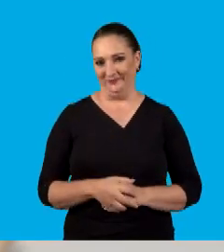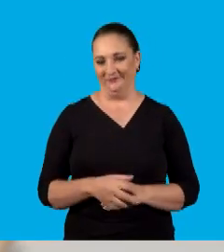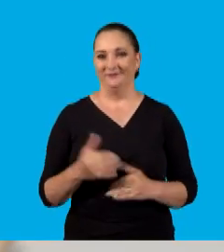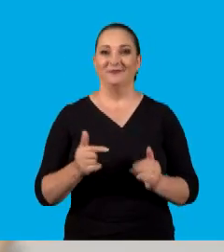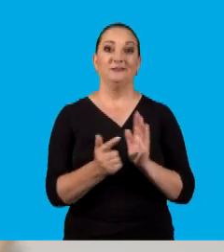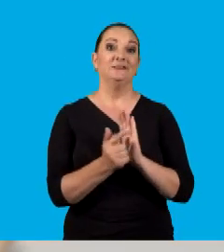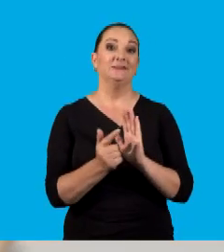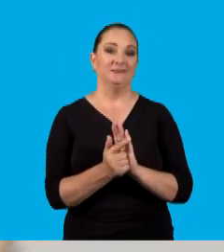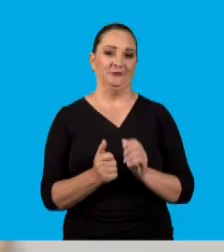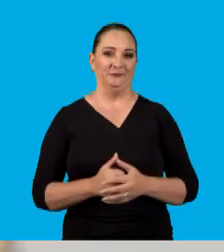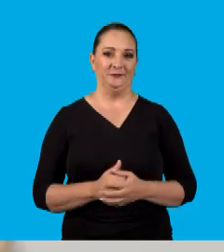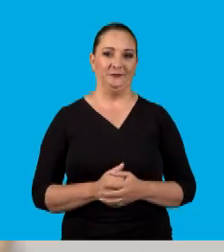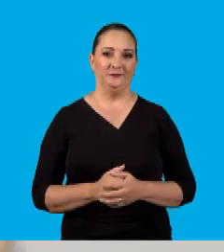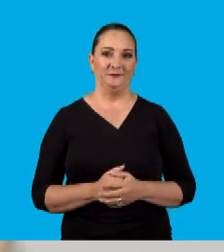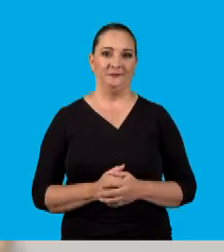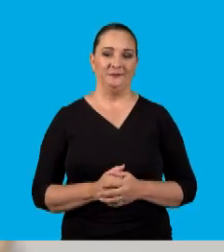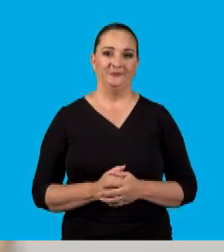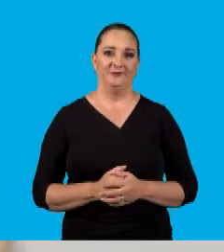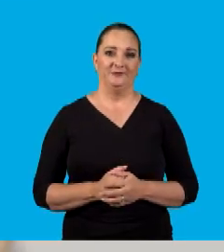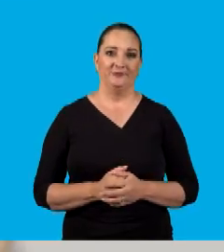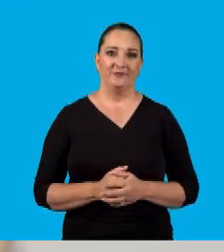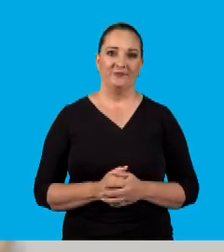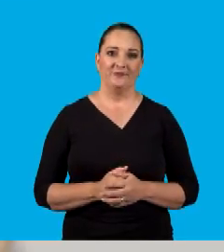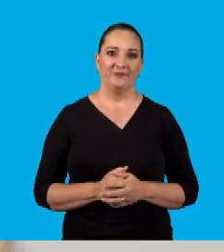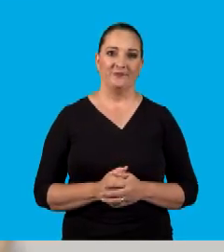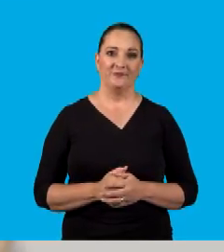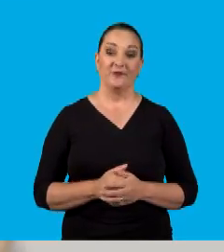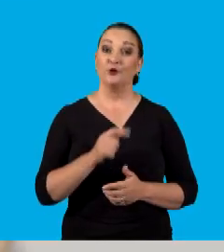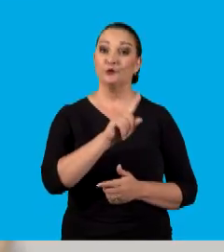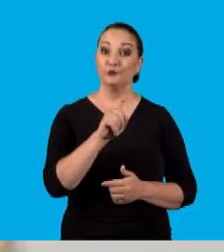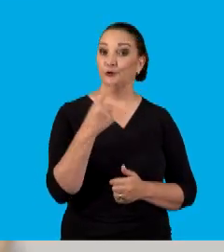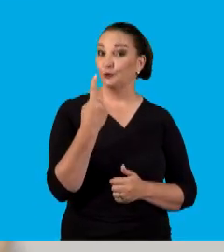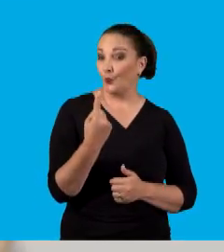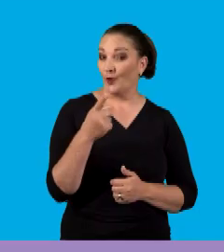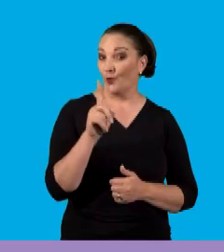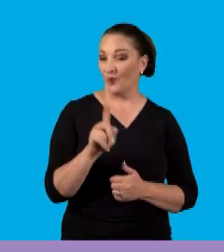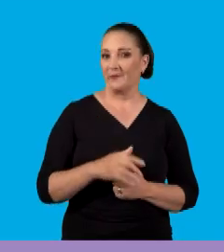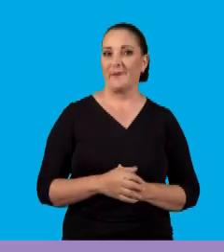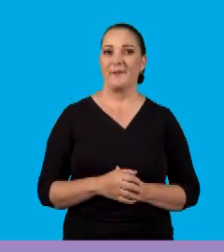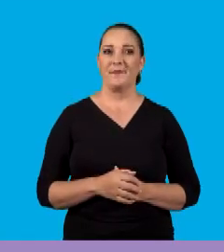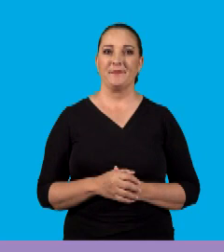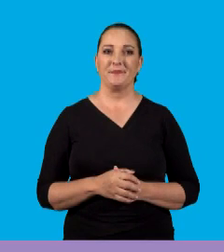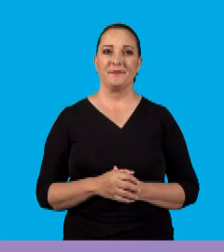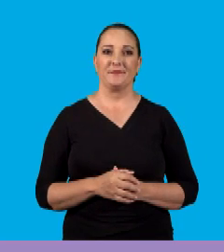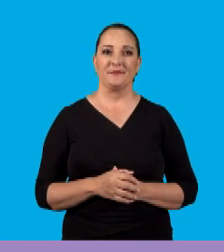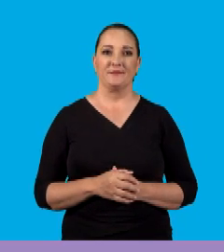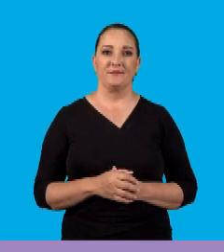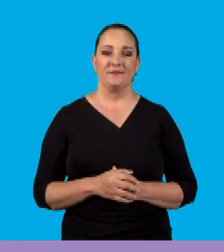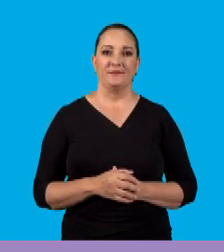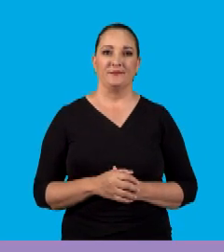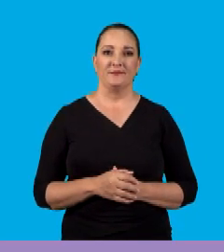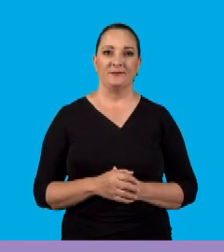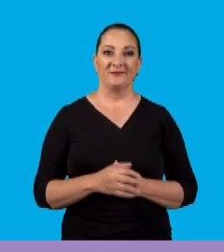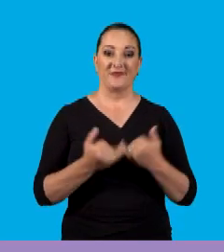questions. Let's get to our lesson. So the first one, or the first question that we have there